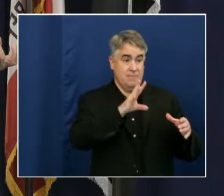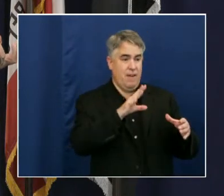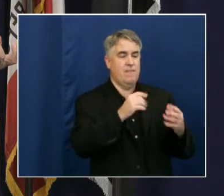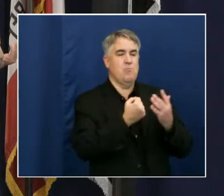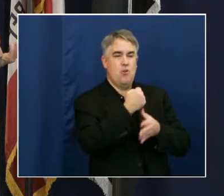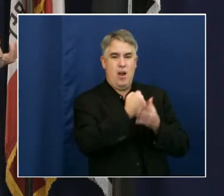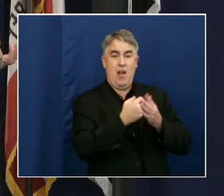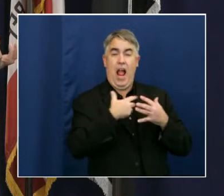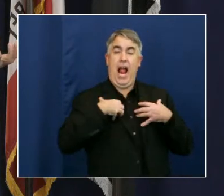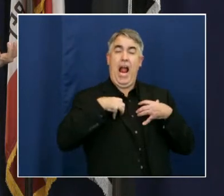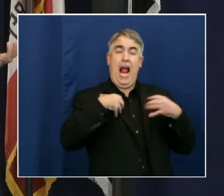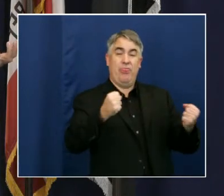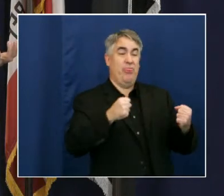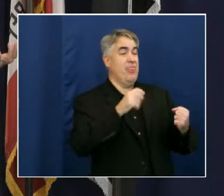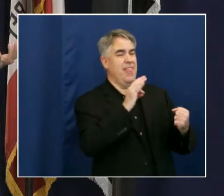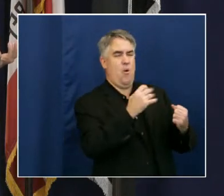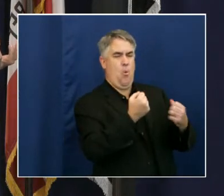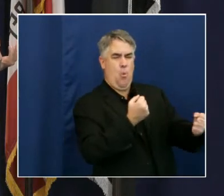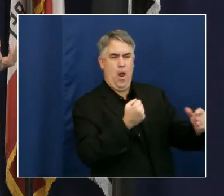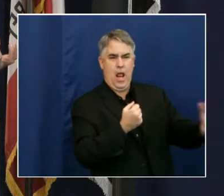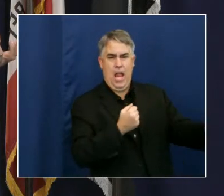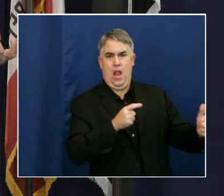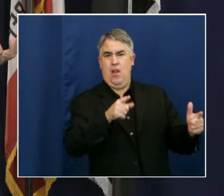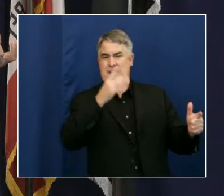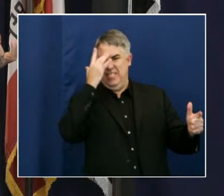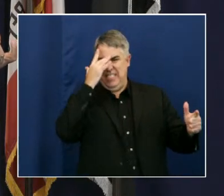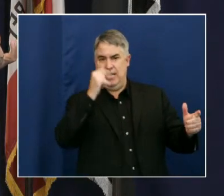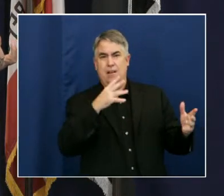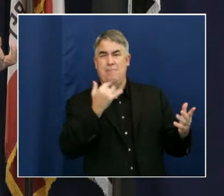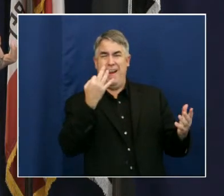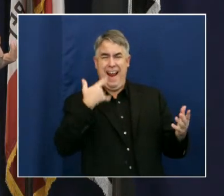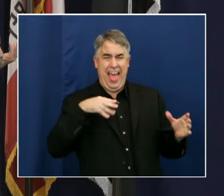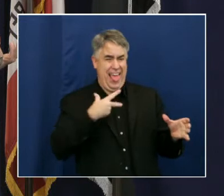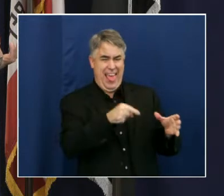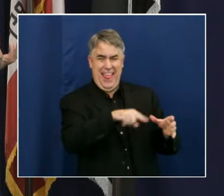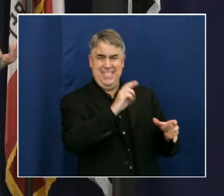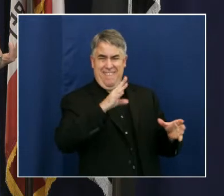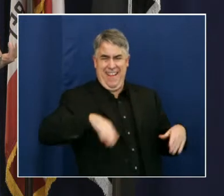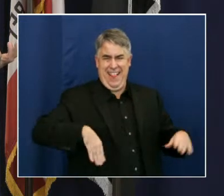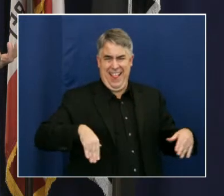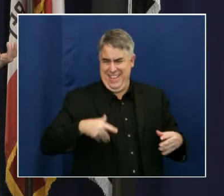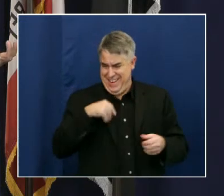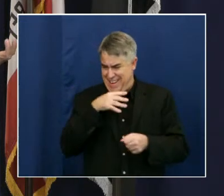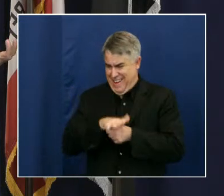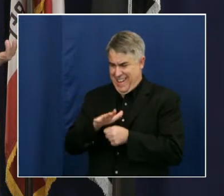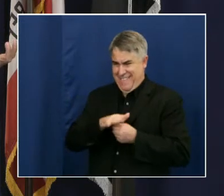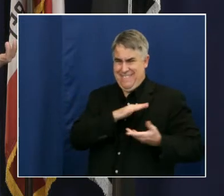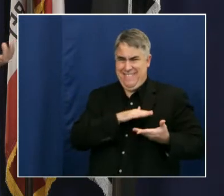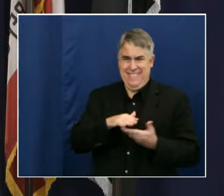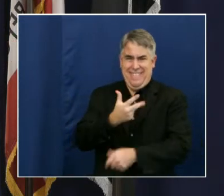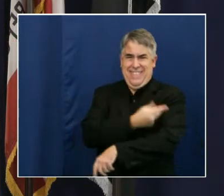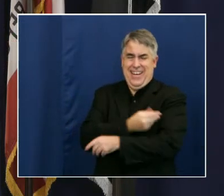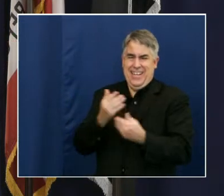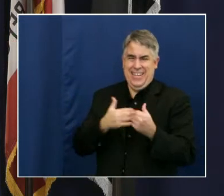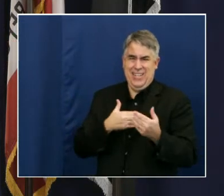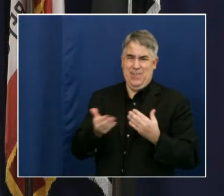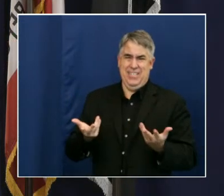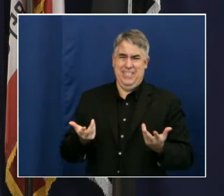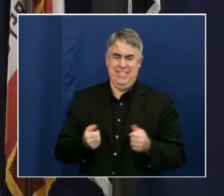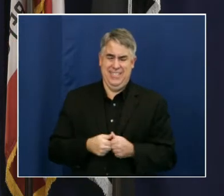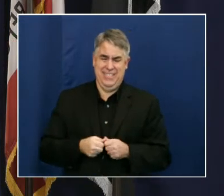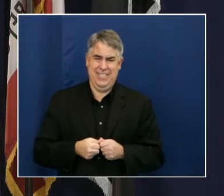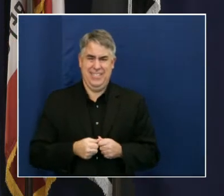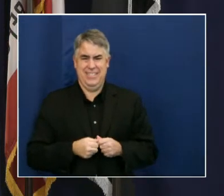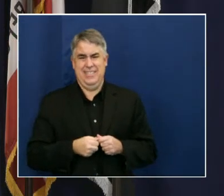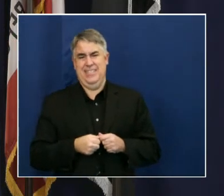have 500,000 vaccines for the population that's 65 years of age and older. So trying